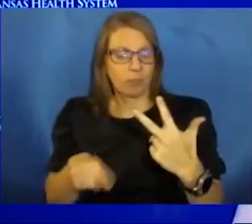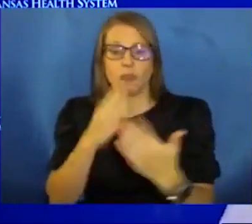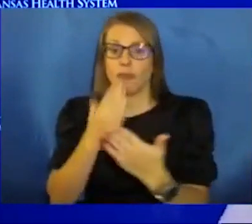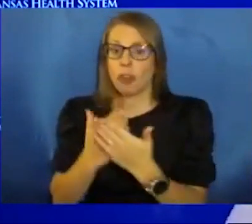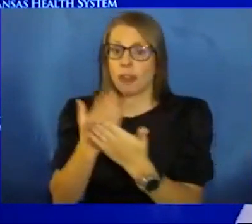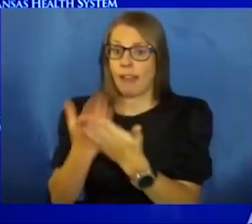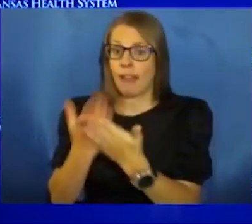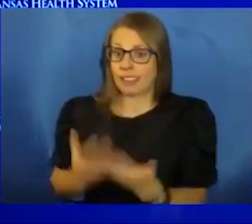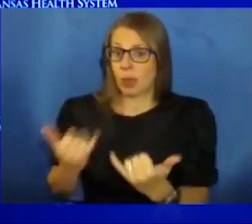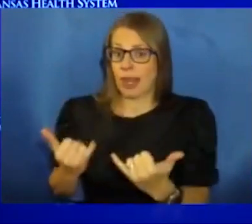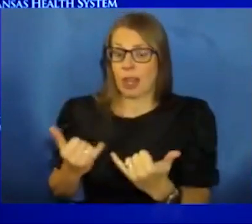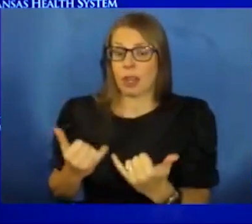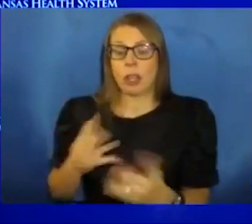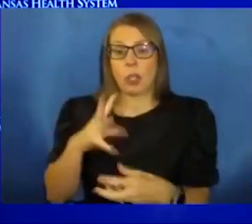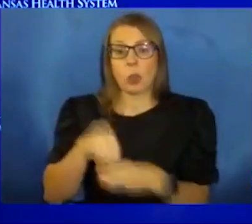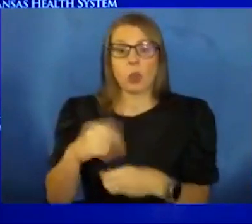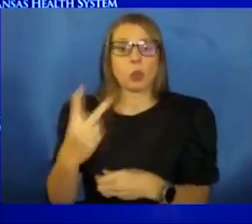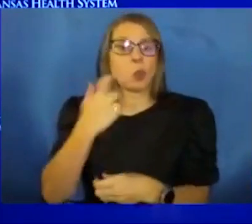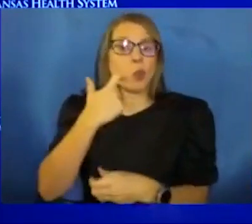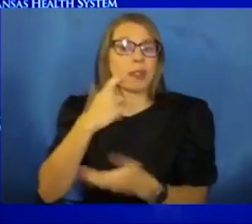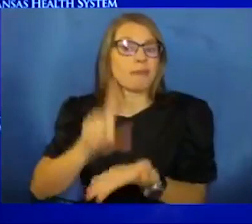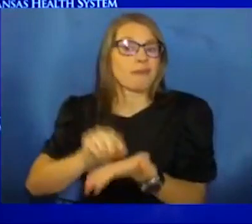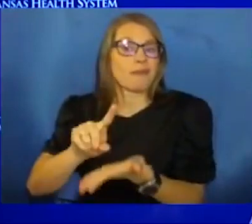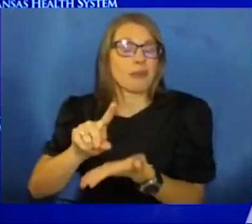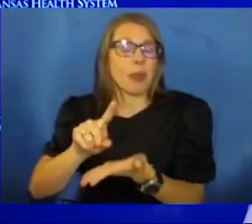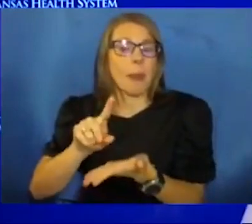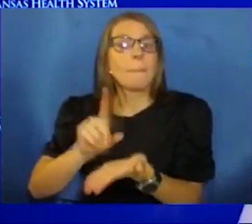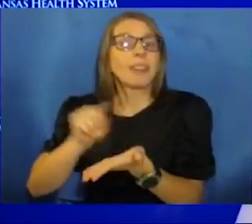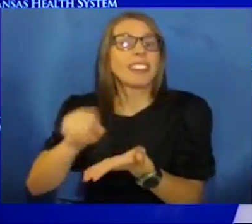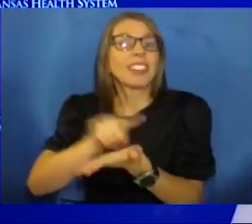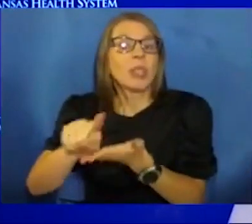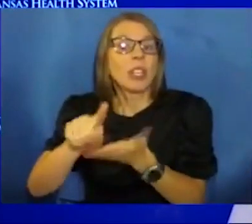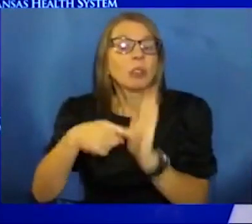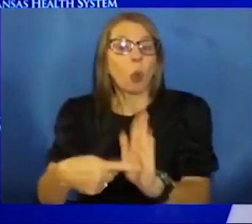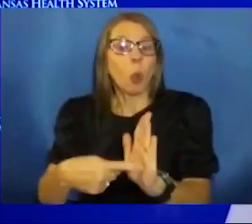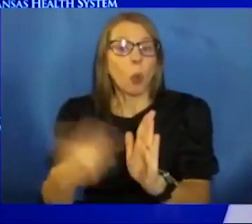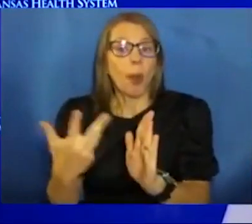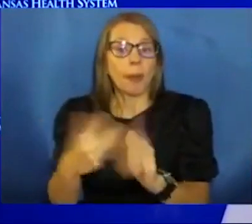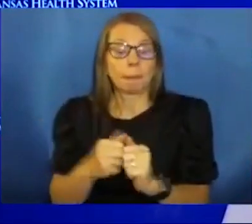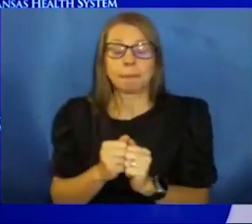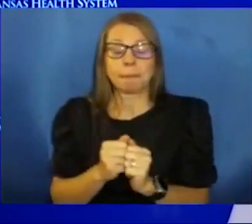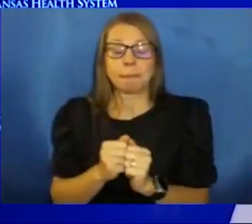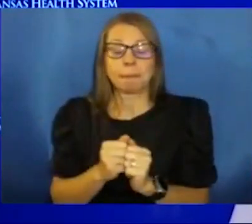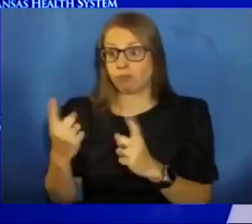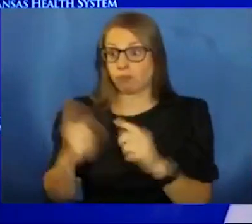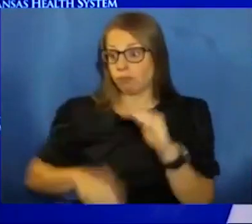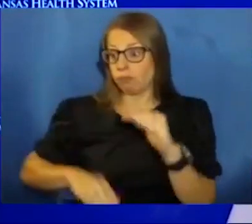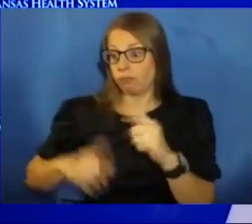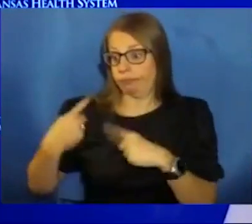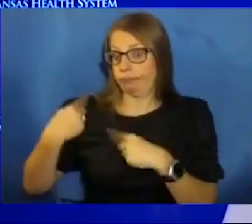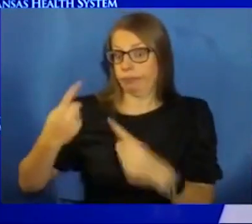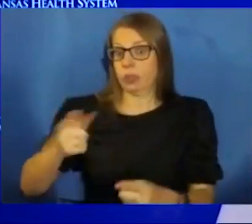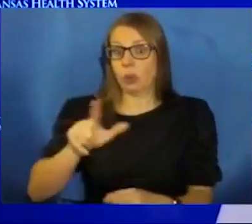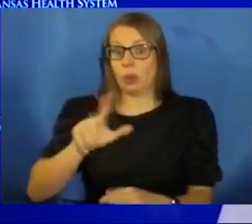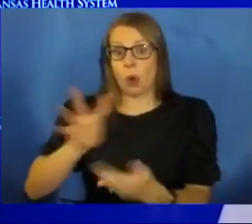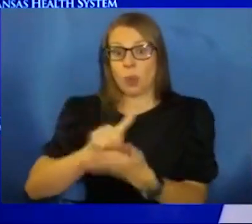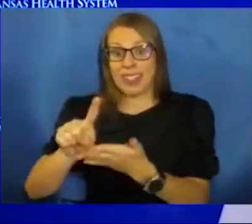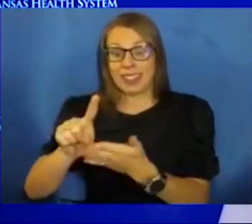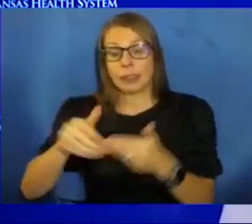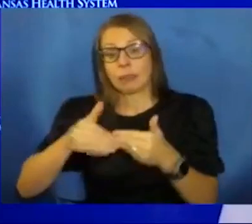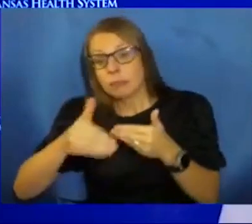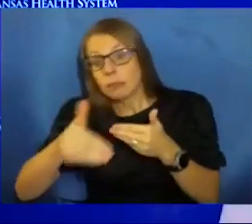two recent publications that were just published this week showing that even up to 24 weeks out or more, you still have very good